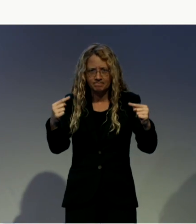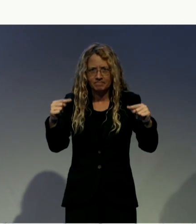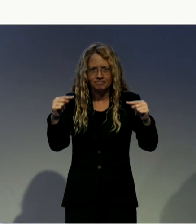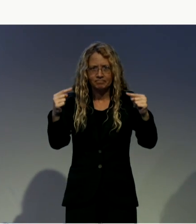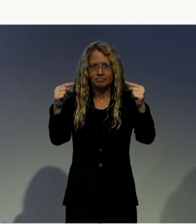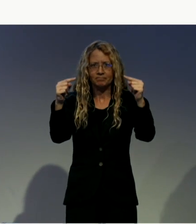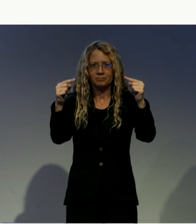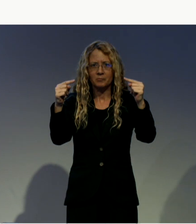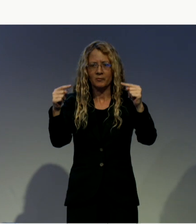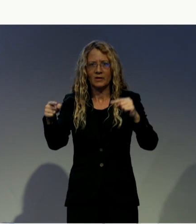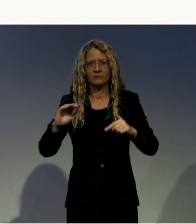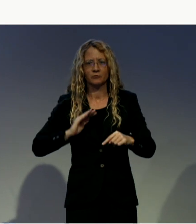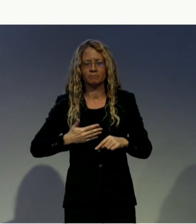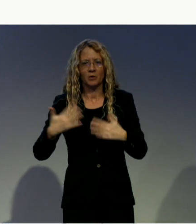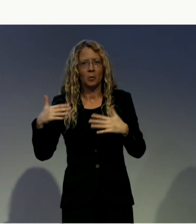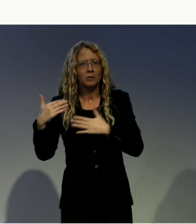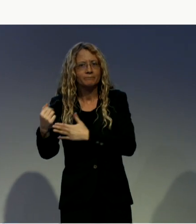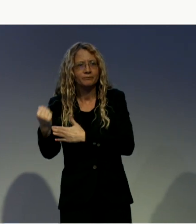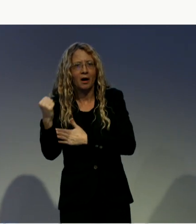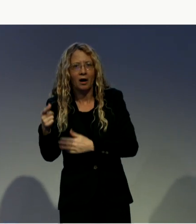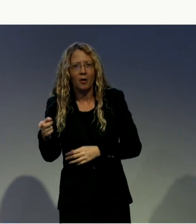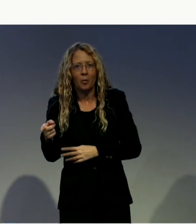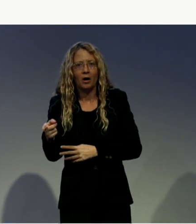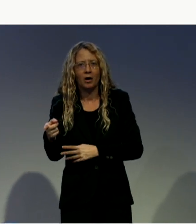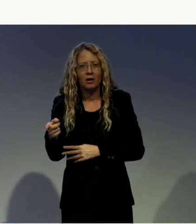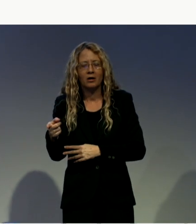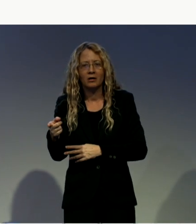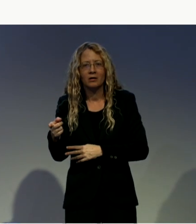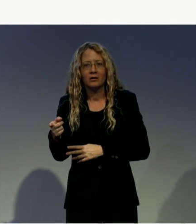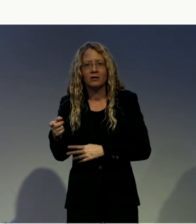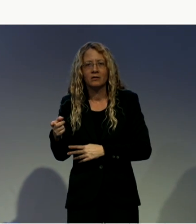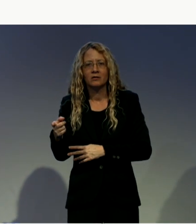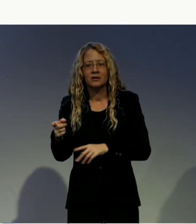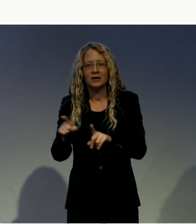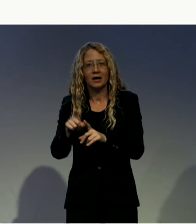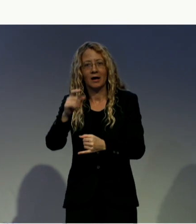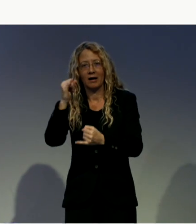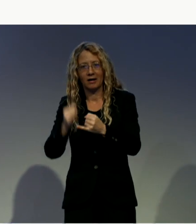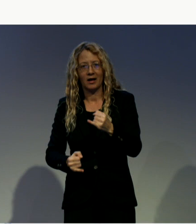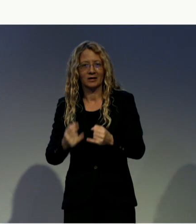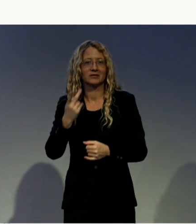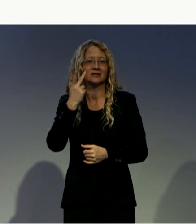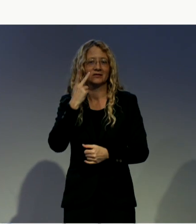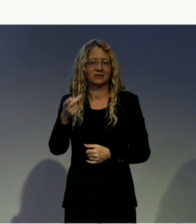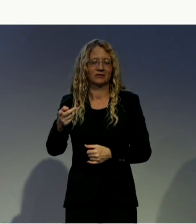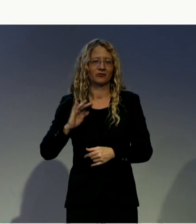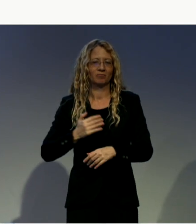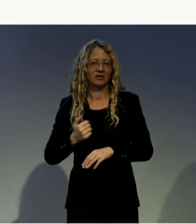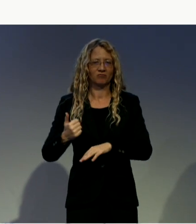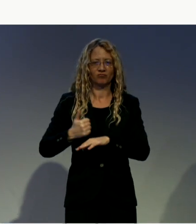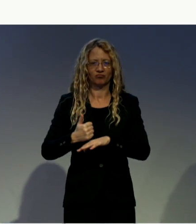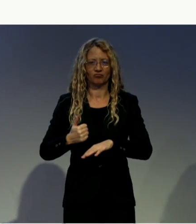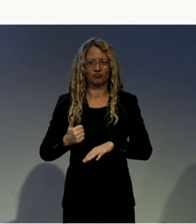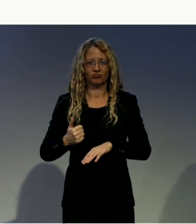lady, and who took control at the end of the day. And also the fact that it's a lady with a disability